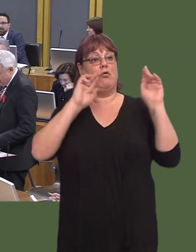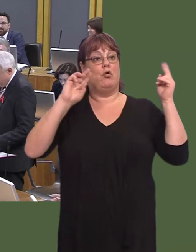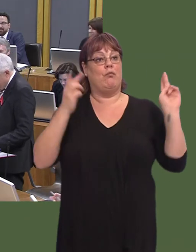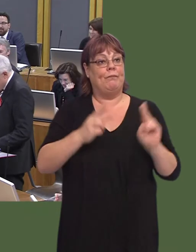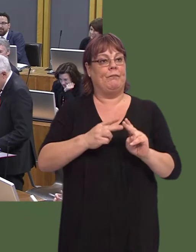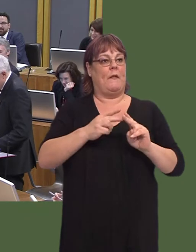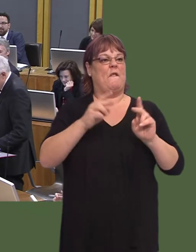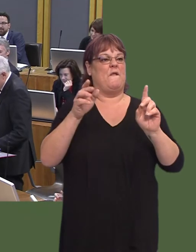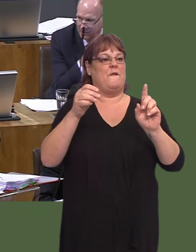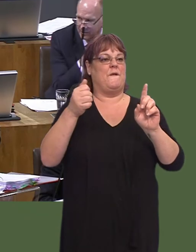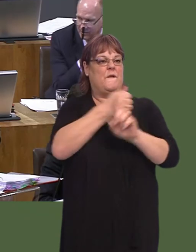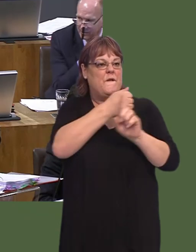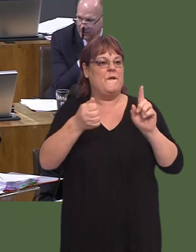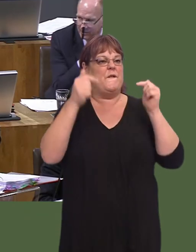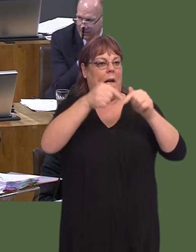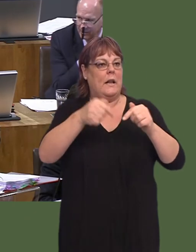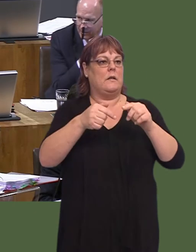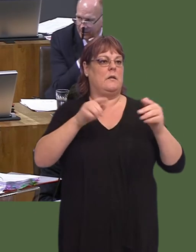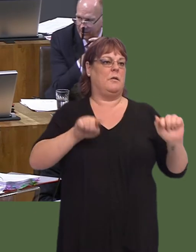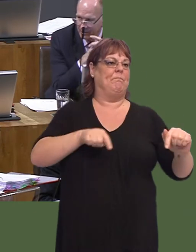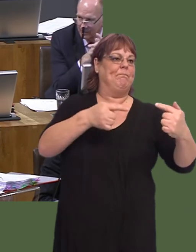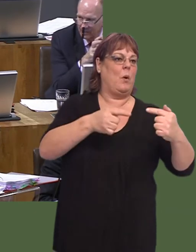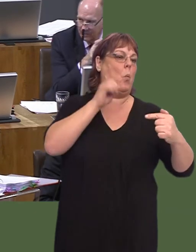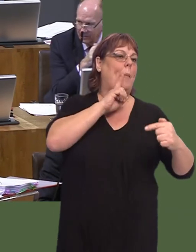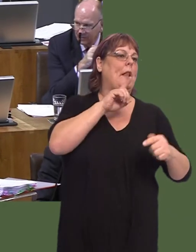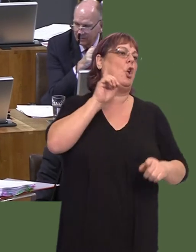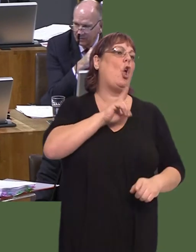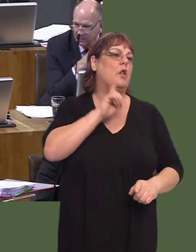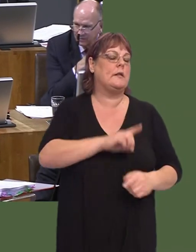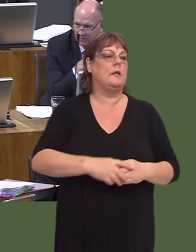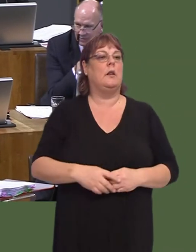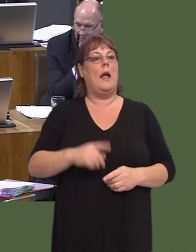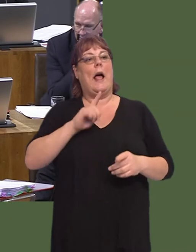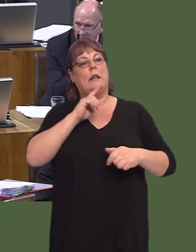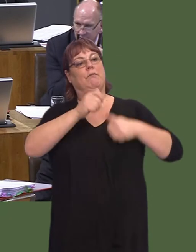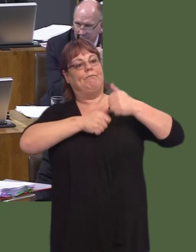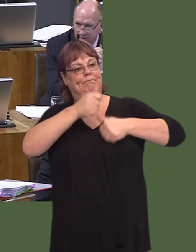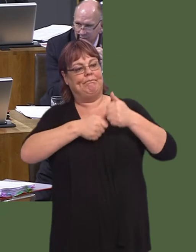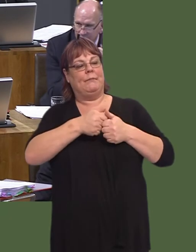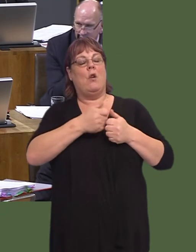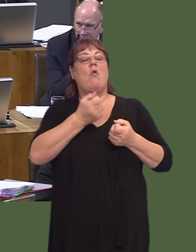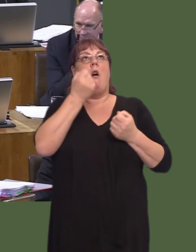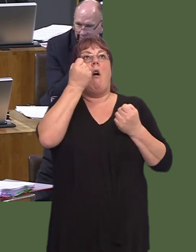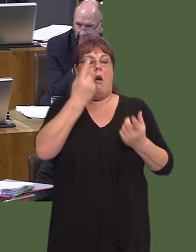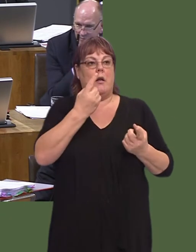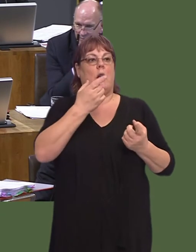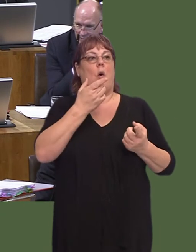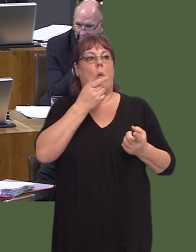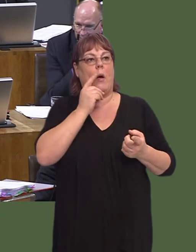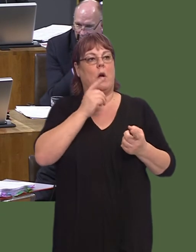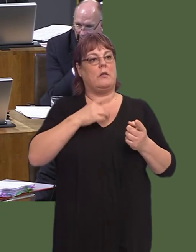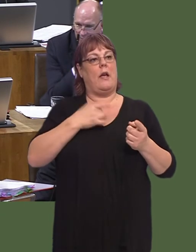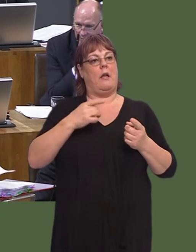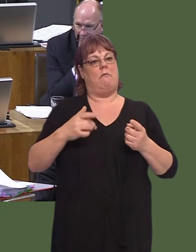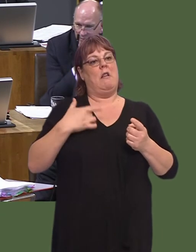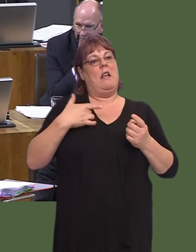action to tackle violence against women and girls, and survivors' voices have to be at the forefront of this work. And in recognition of that, we are developing a national